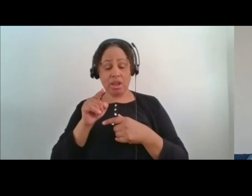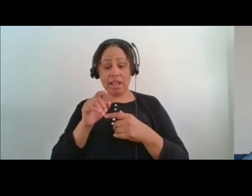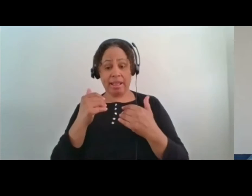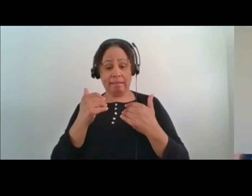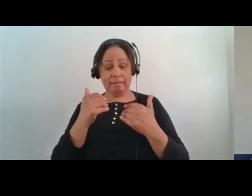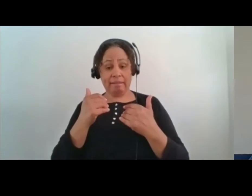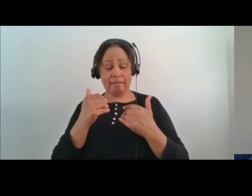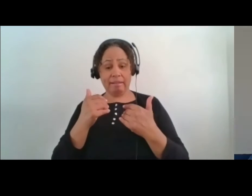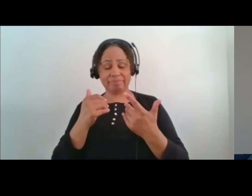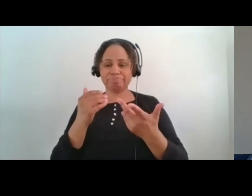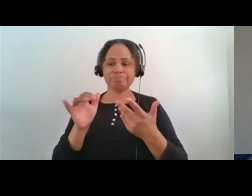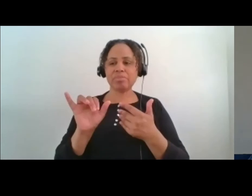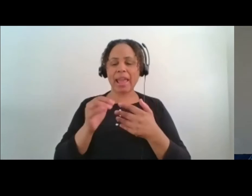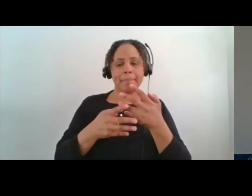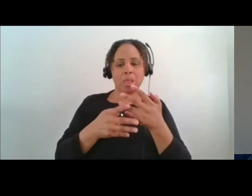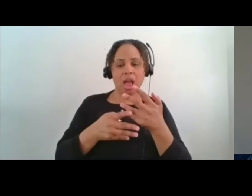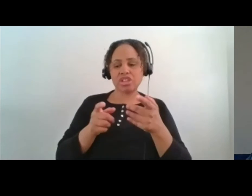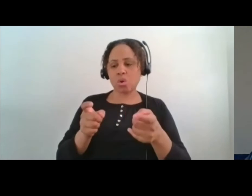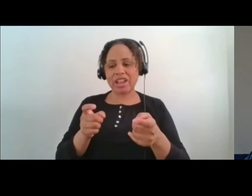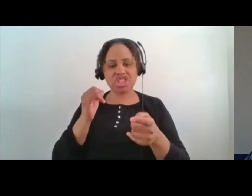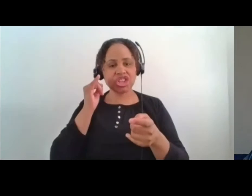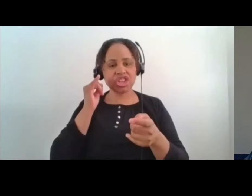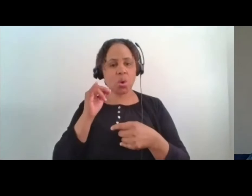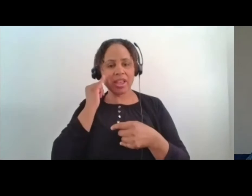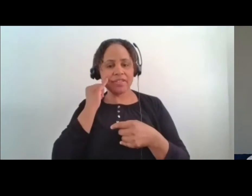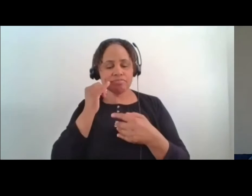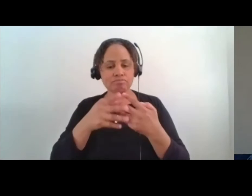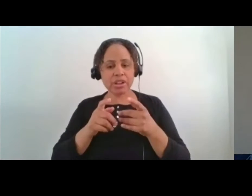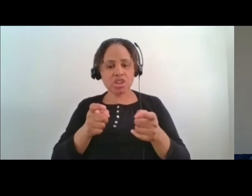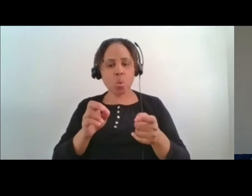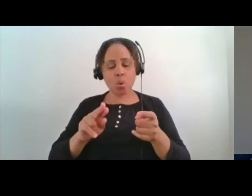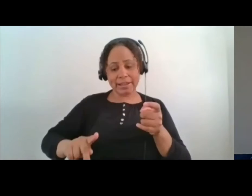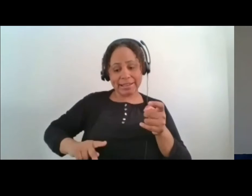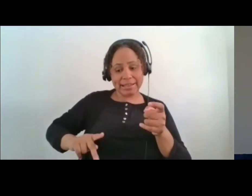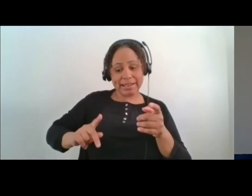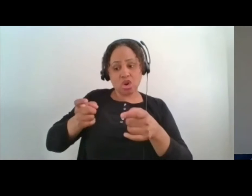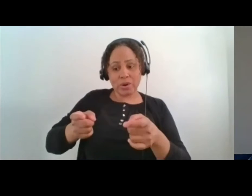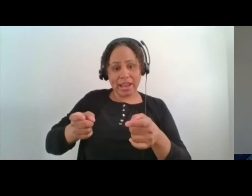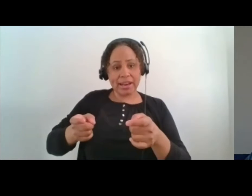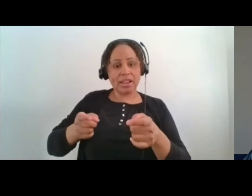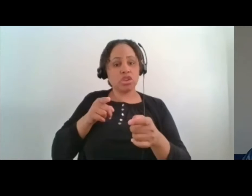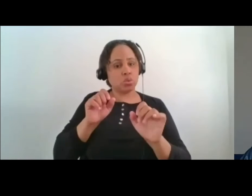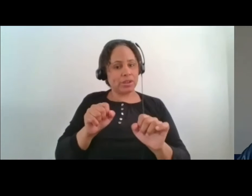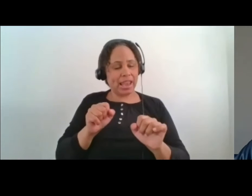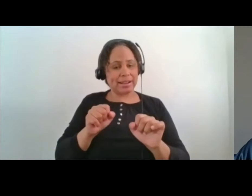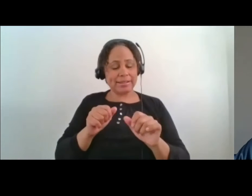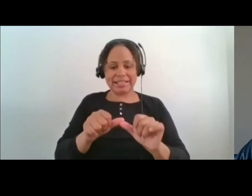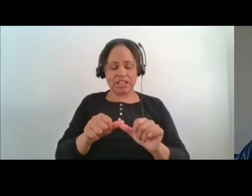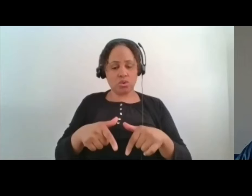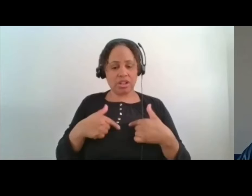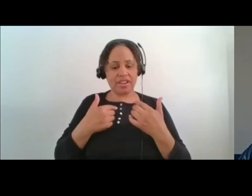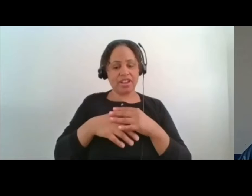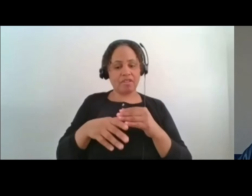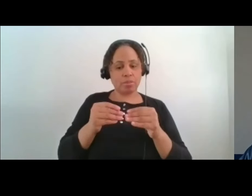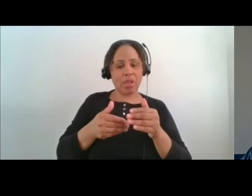donation, if you're donating your blood, or if it's a kidney, you can live comfortably afterwards. That's one of the conditions. The